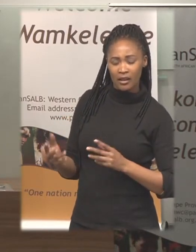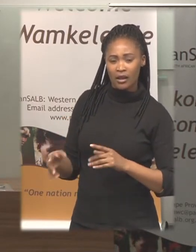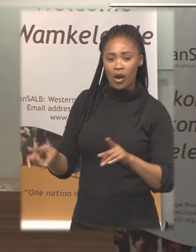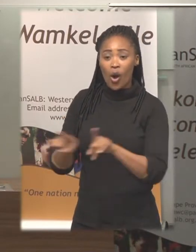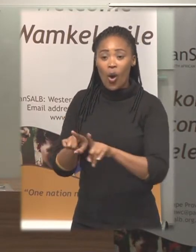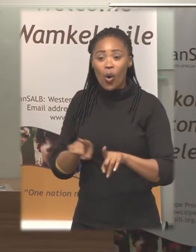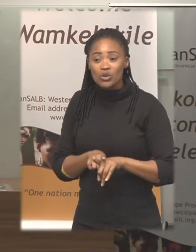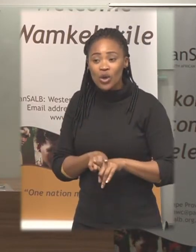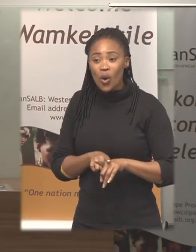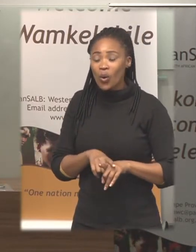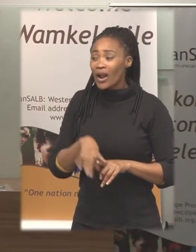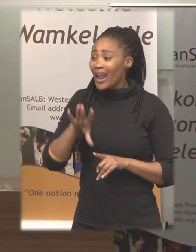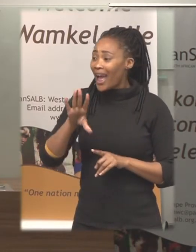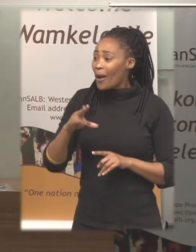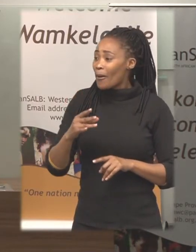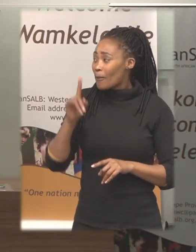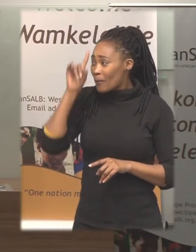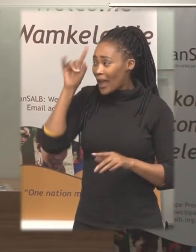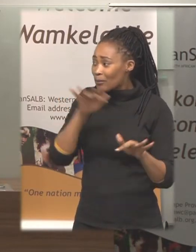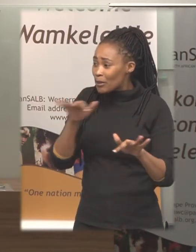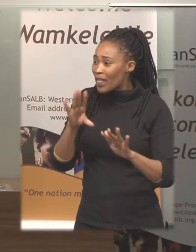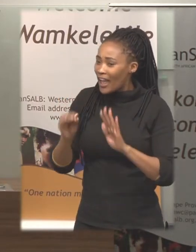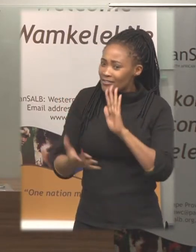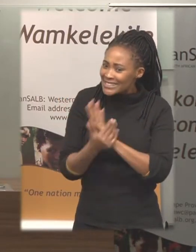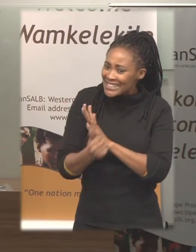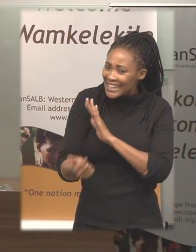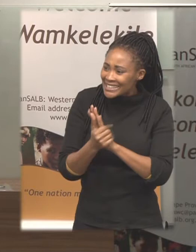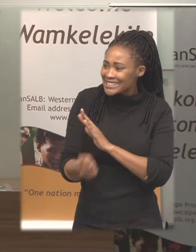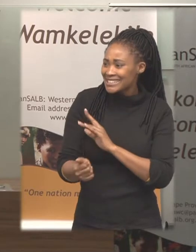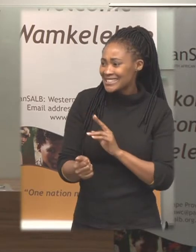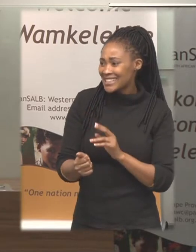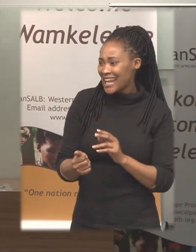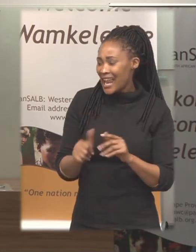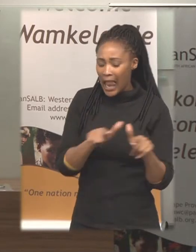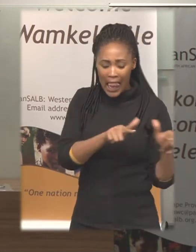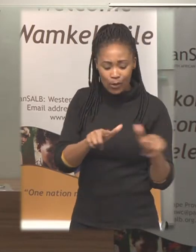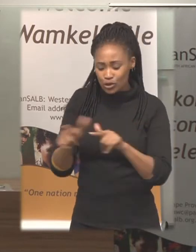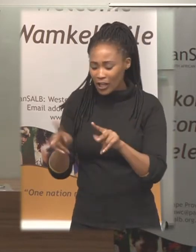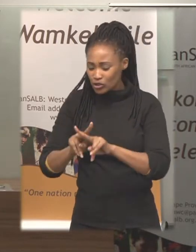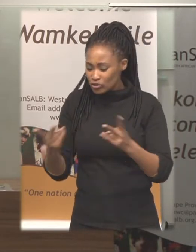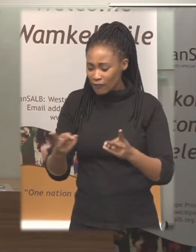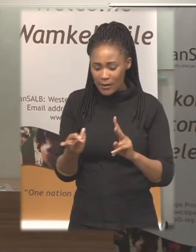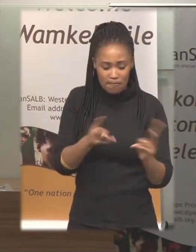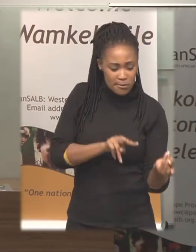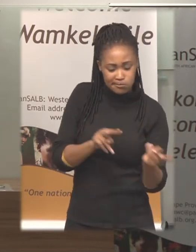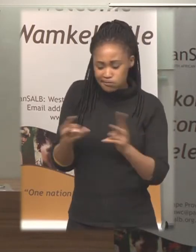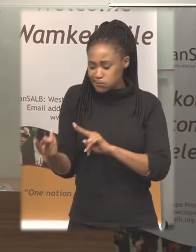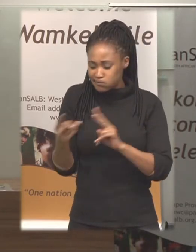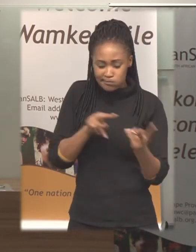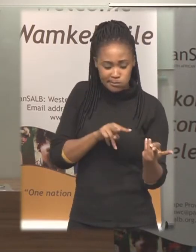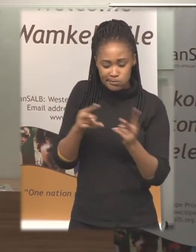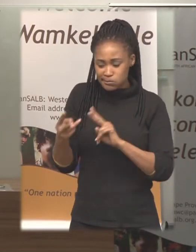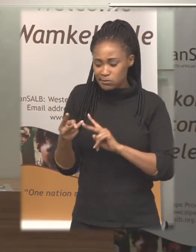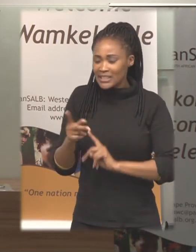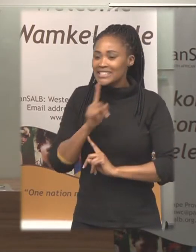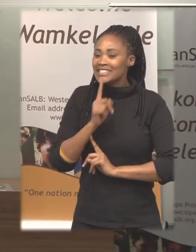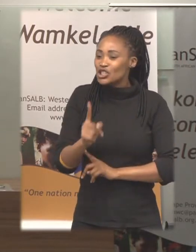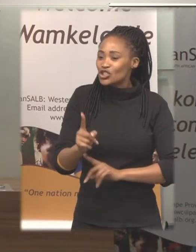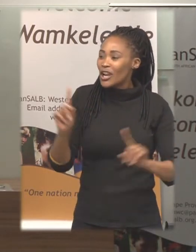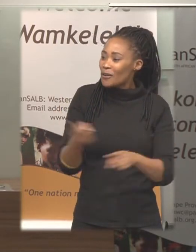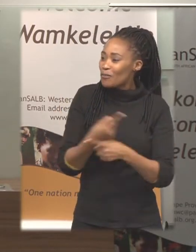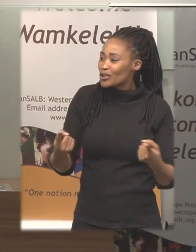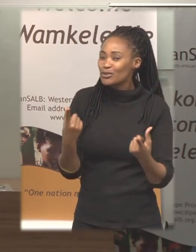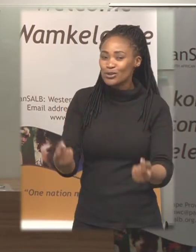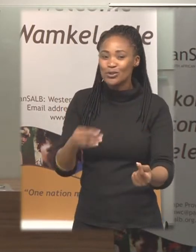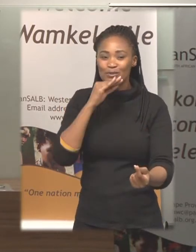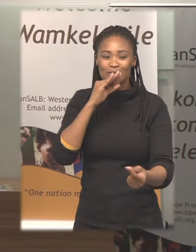the ability, the skill to be able to move across the languages, something that the teacher can't do, becomes a